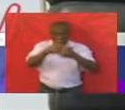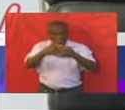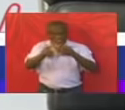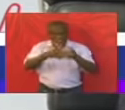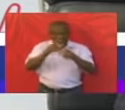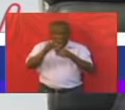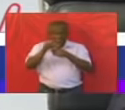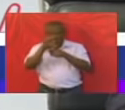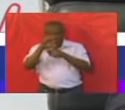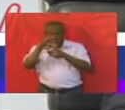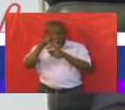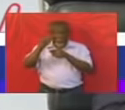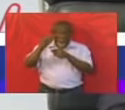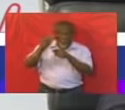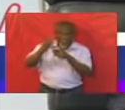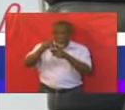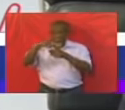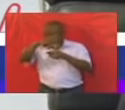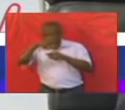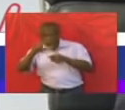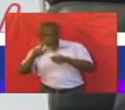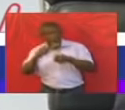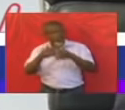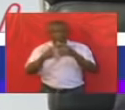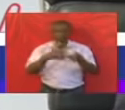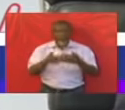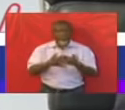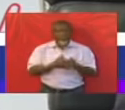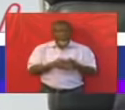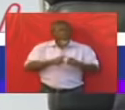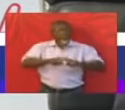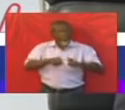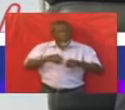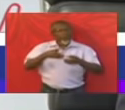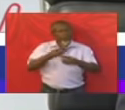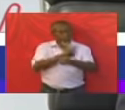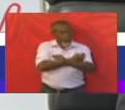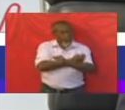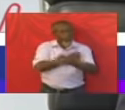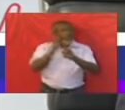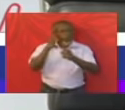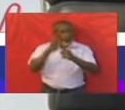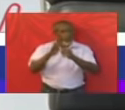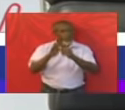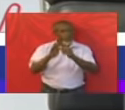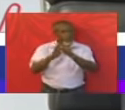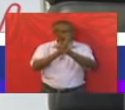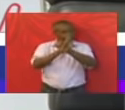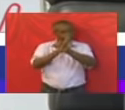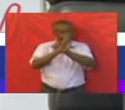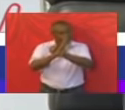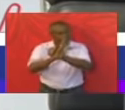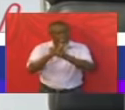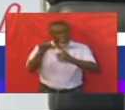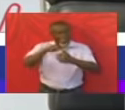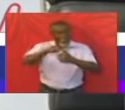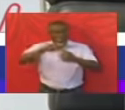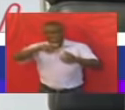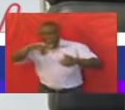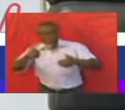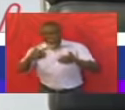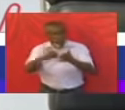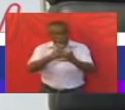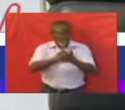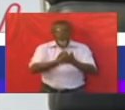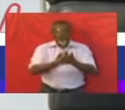vaccinated, so to avoid new variants arising as well. So I hope that answers all of those questions, Mr.